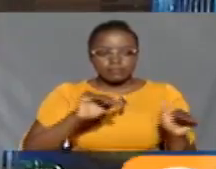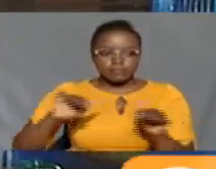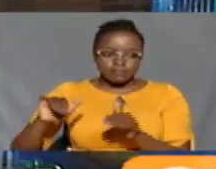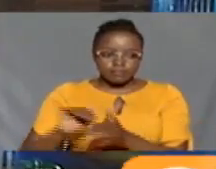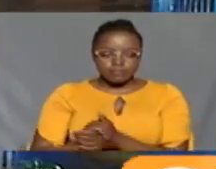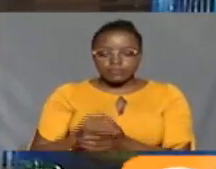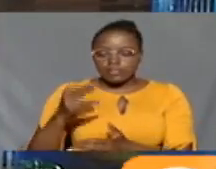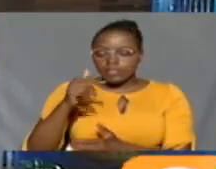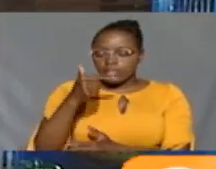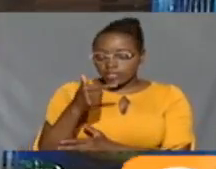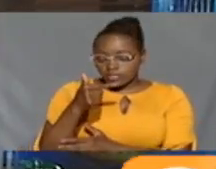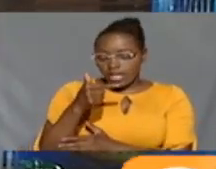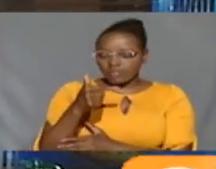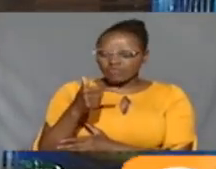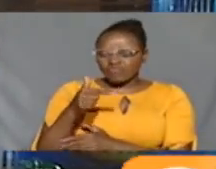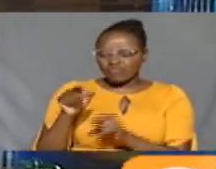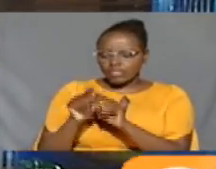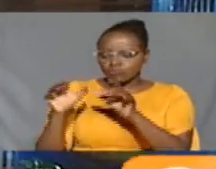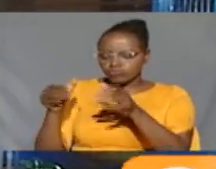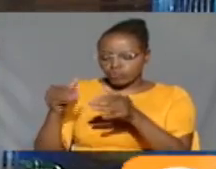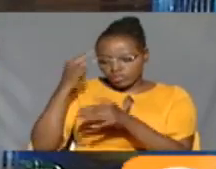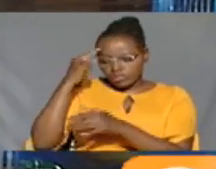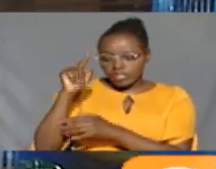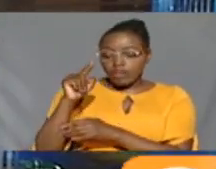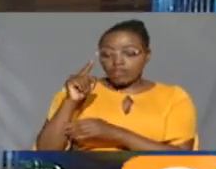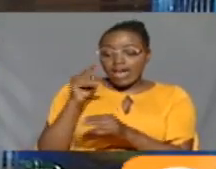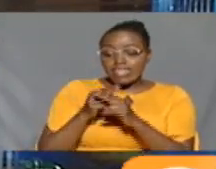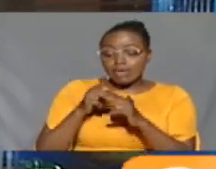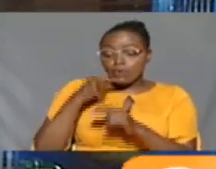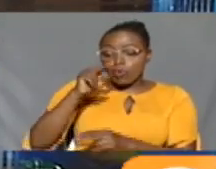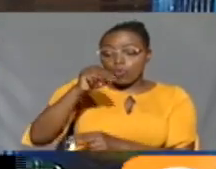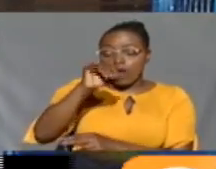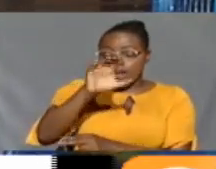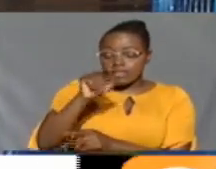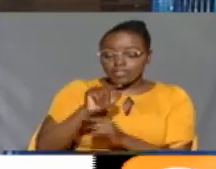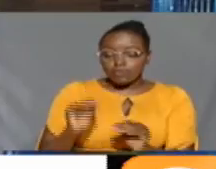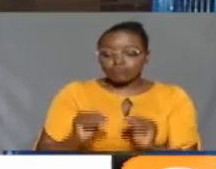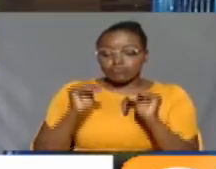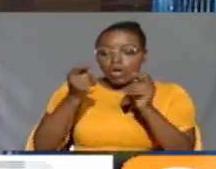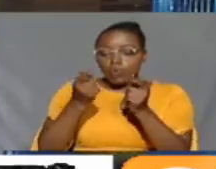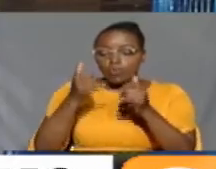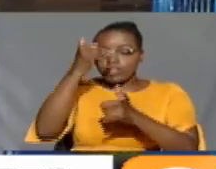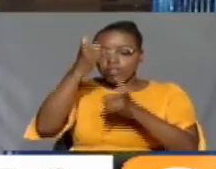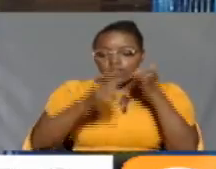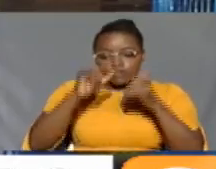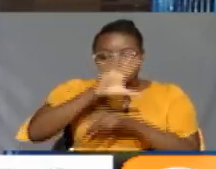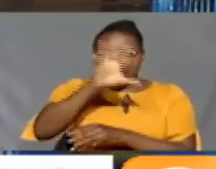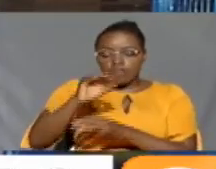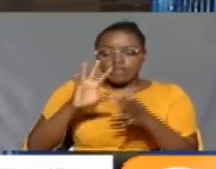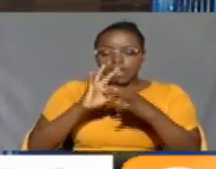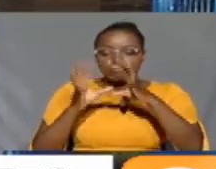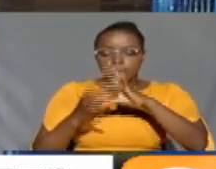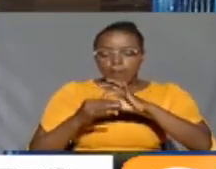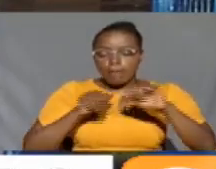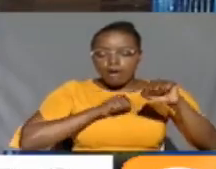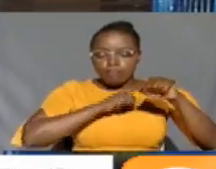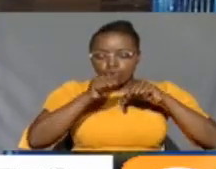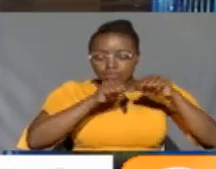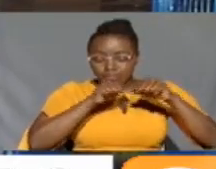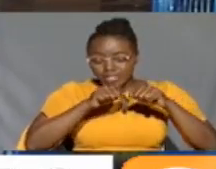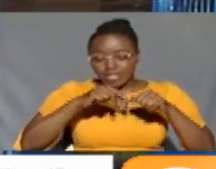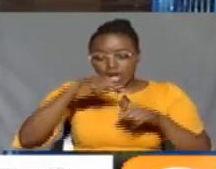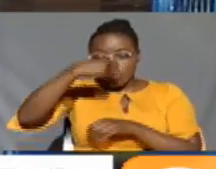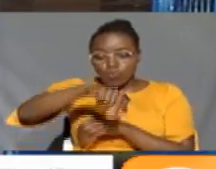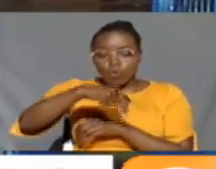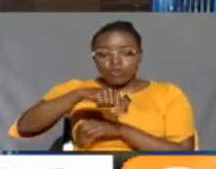Hit Squad team captain Nick Okoth, also known as Commander, has advanced to the quarterfinals of the Africa Olympic Games boxing qualifiers